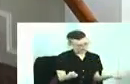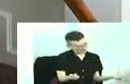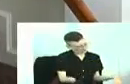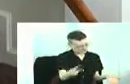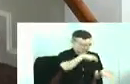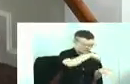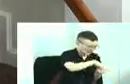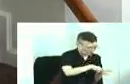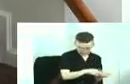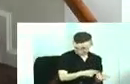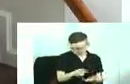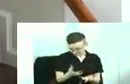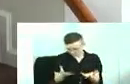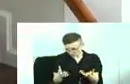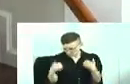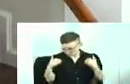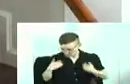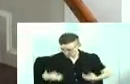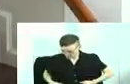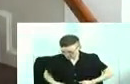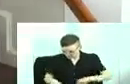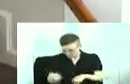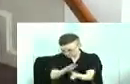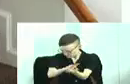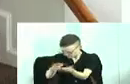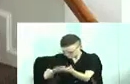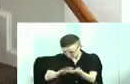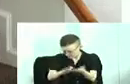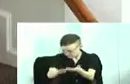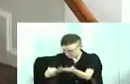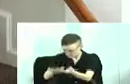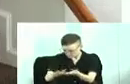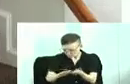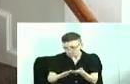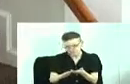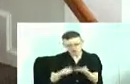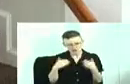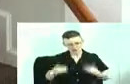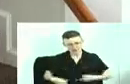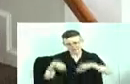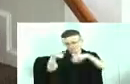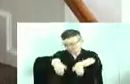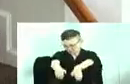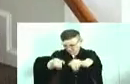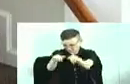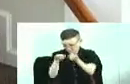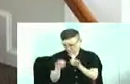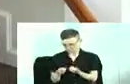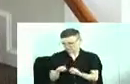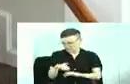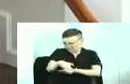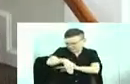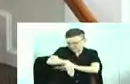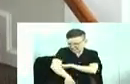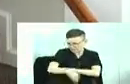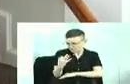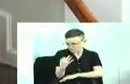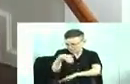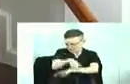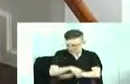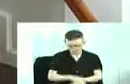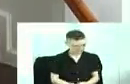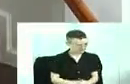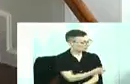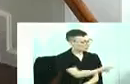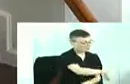body that had to be put into the tomb late on Friday evening. And so they gather up what they need, and their whole